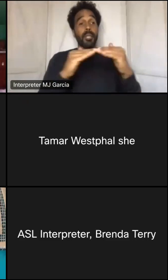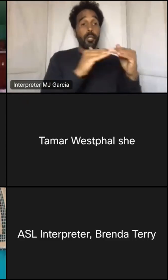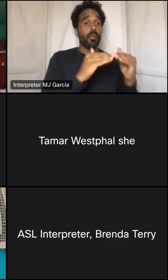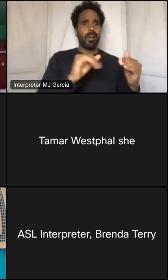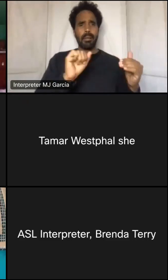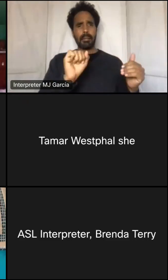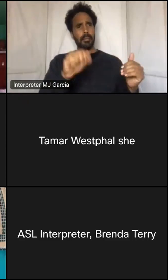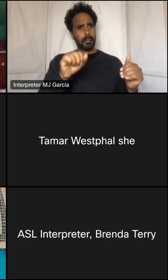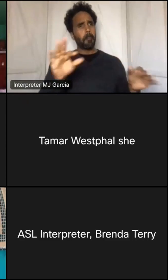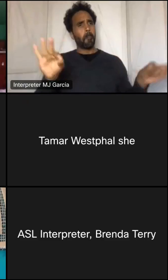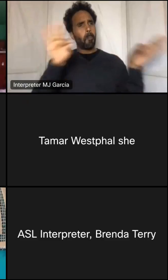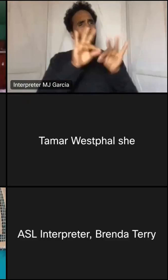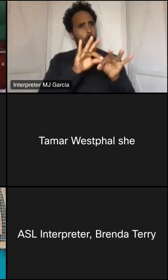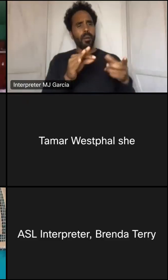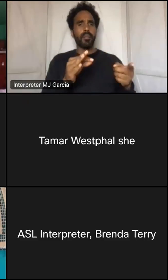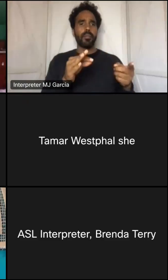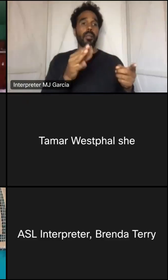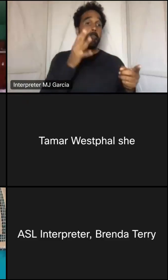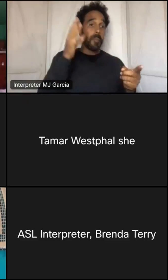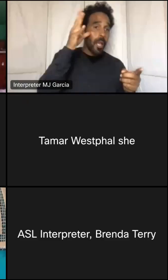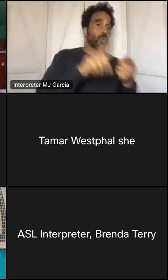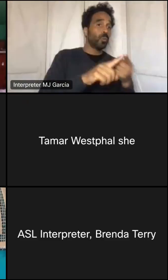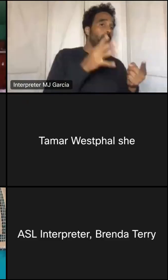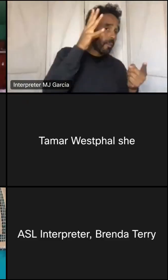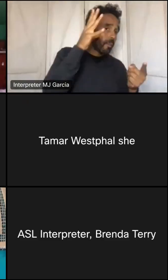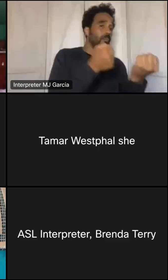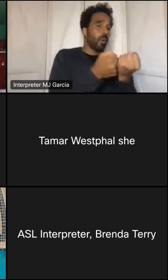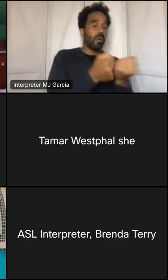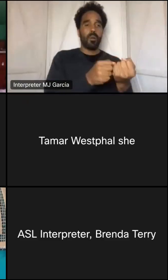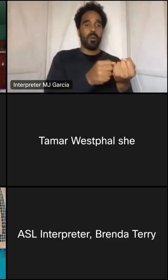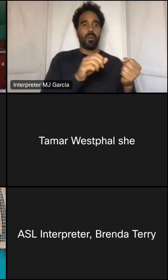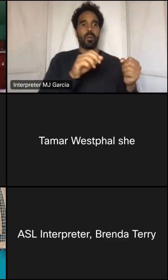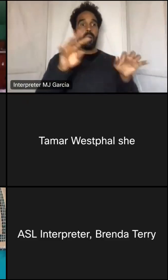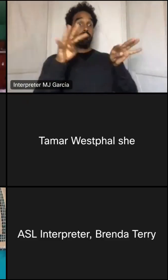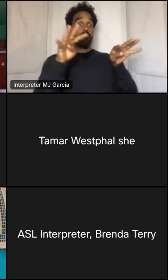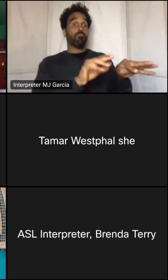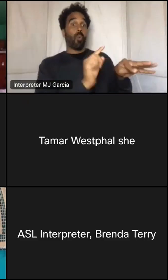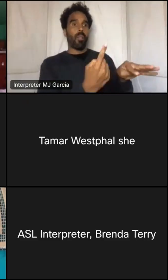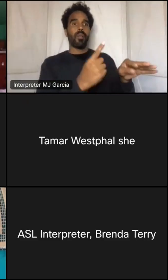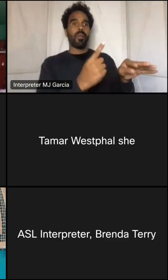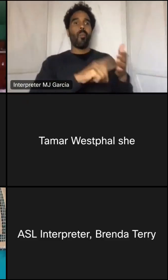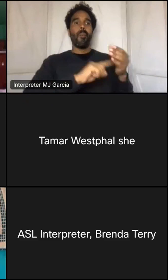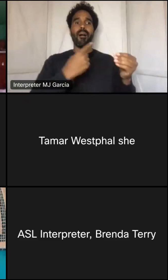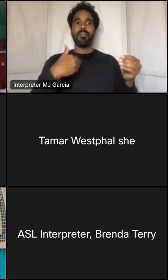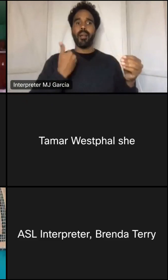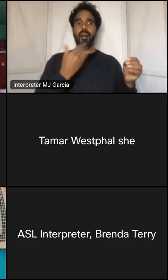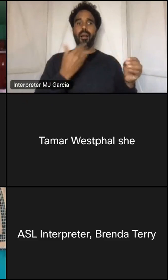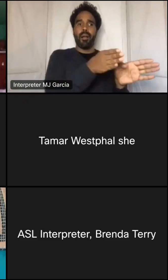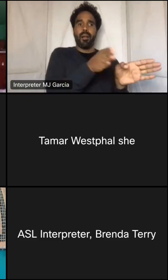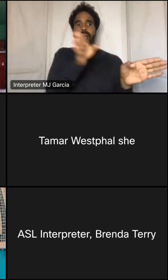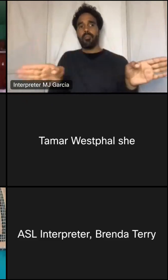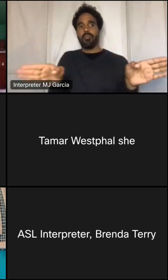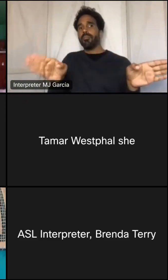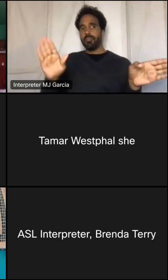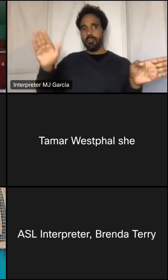peer advocates and parent to parent support, but also where's the support for the young people? And those are the questions that I was asking